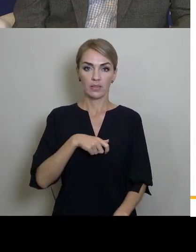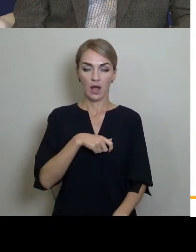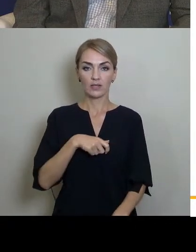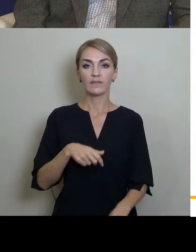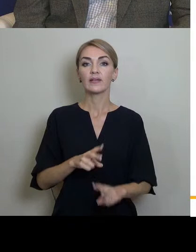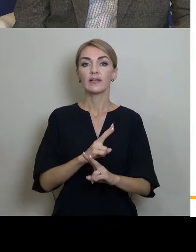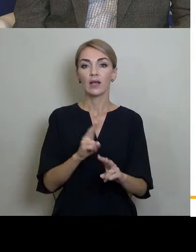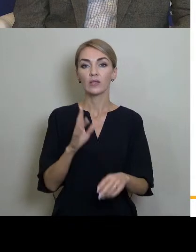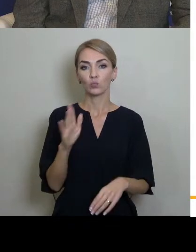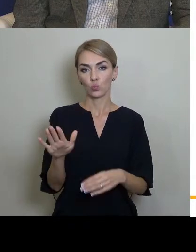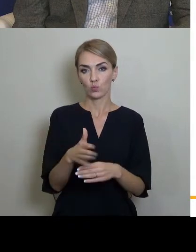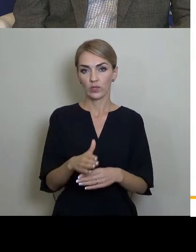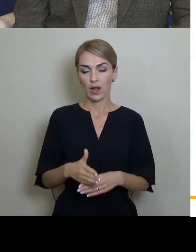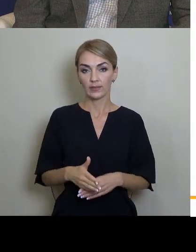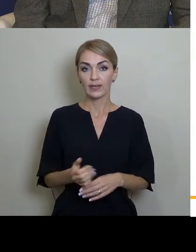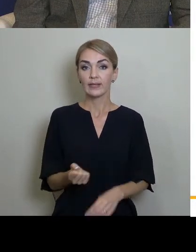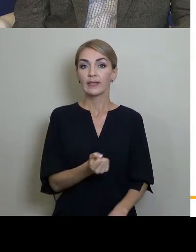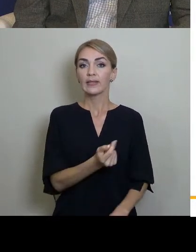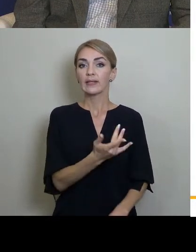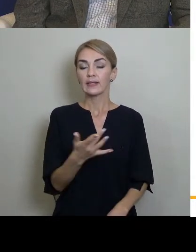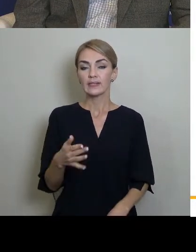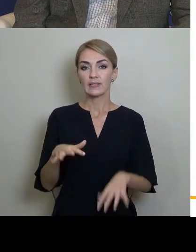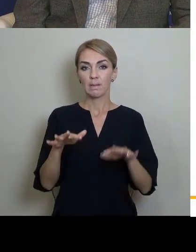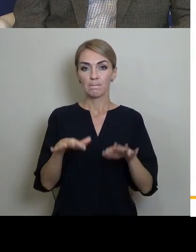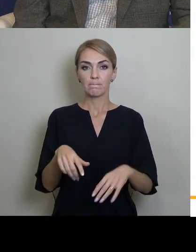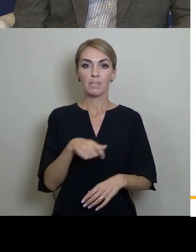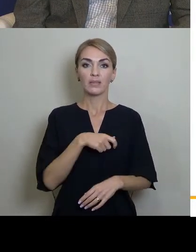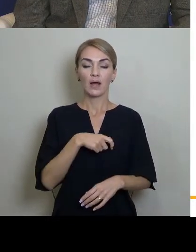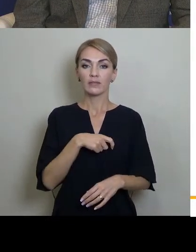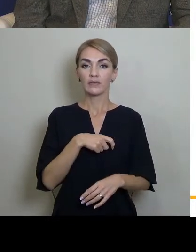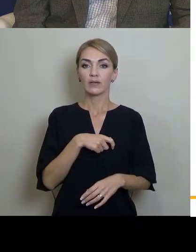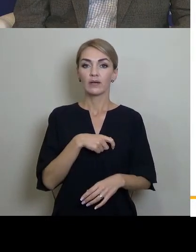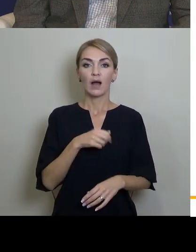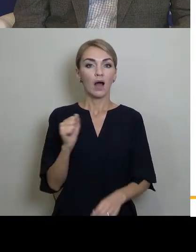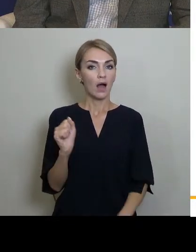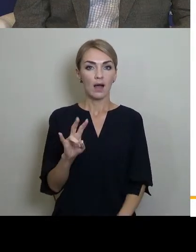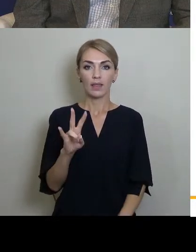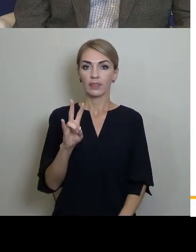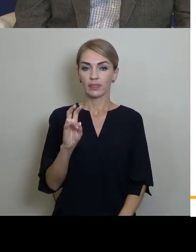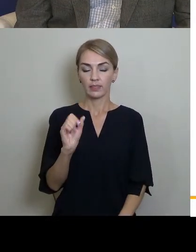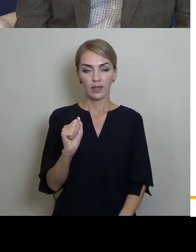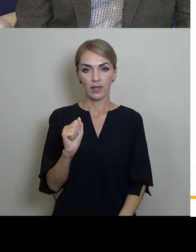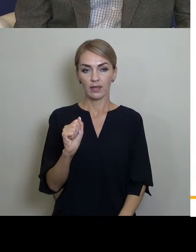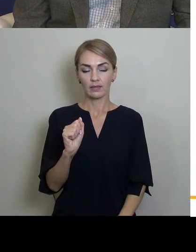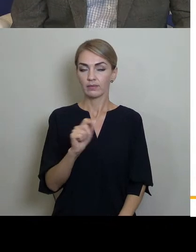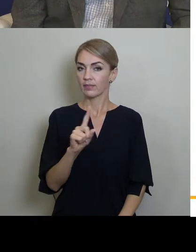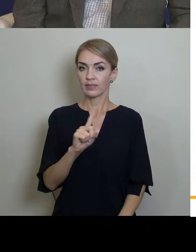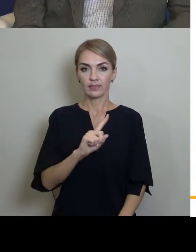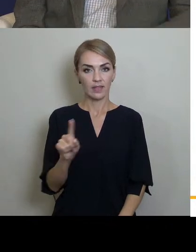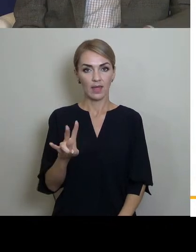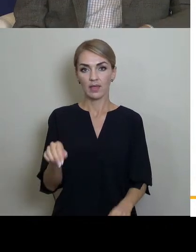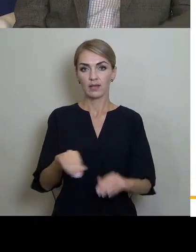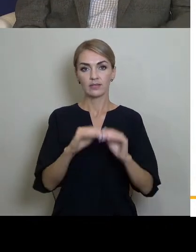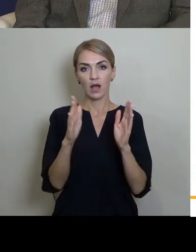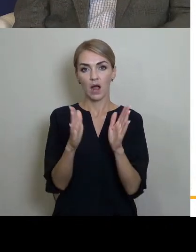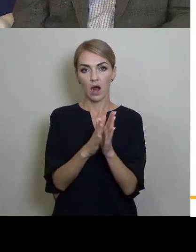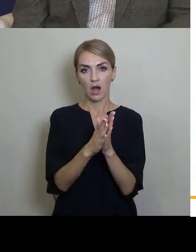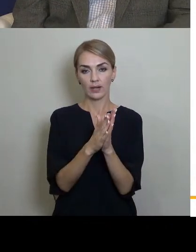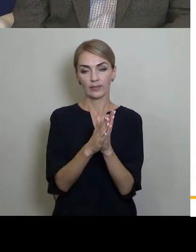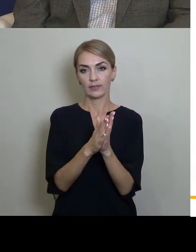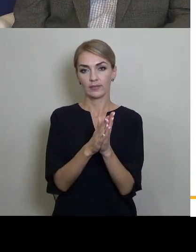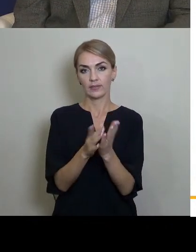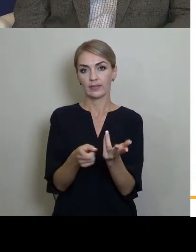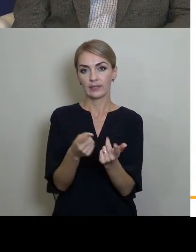going to be distributed. Let me stress here, the number of mandates to be distributed rather than the total number of a